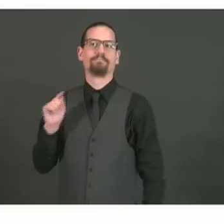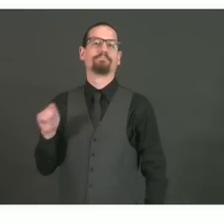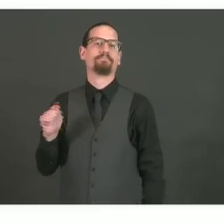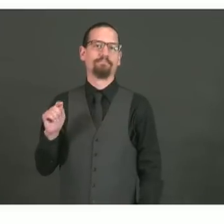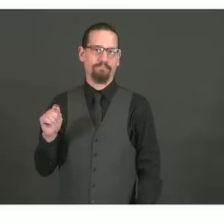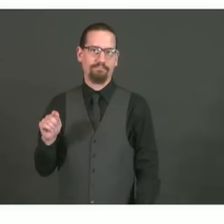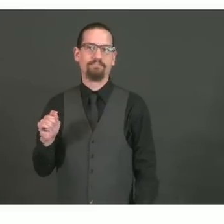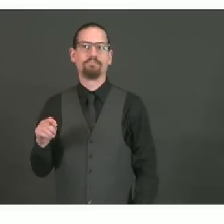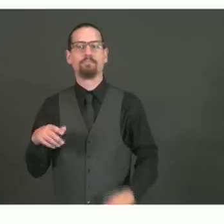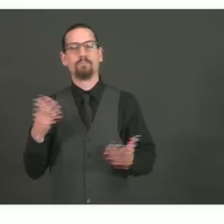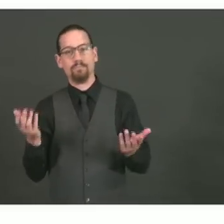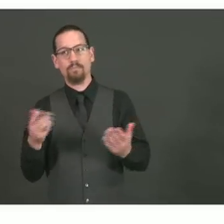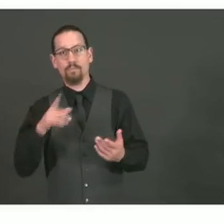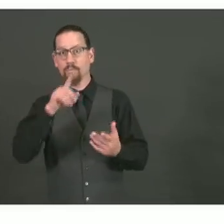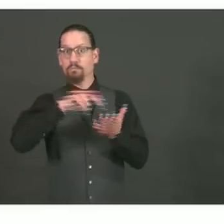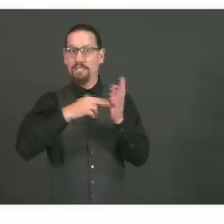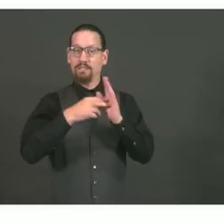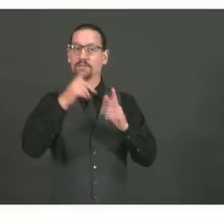get tested